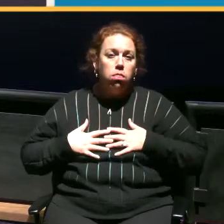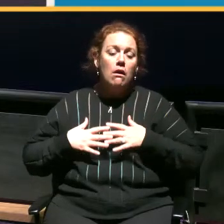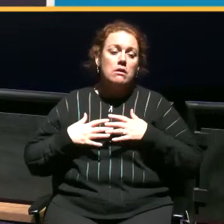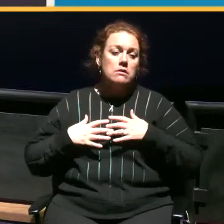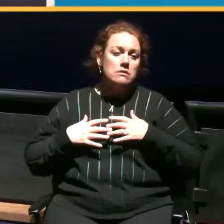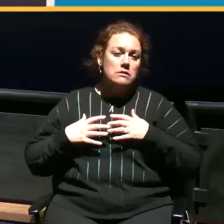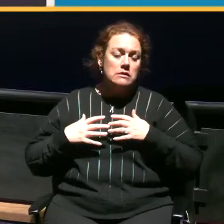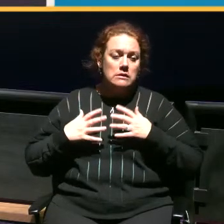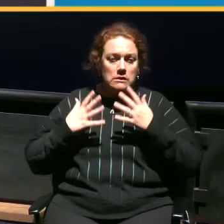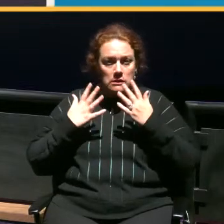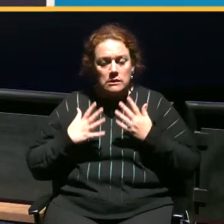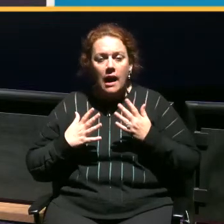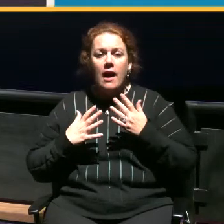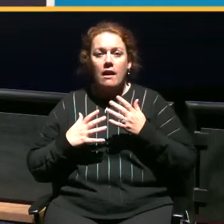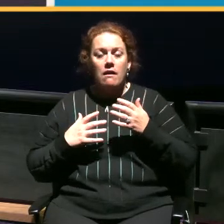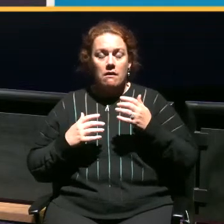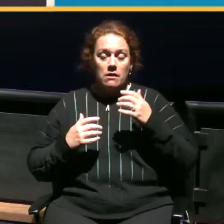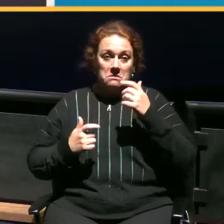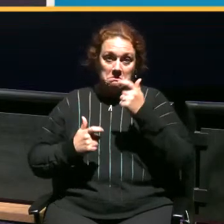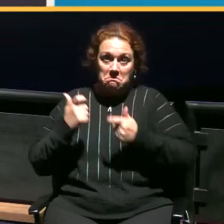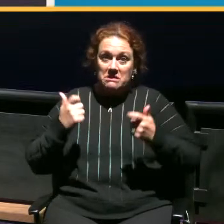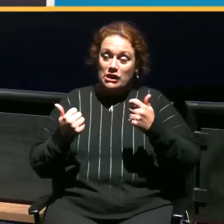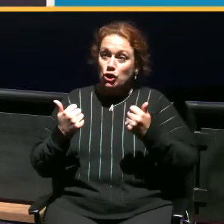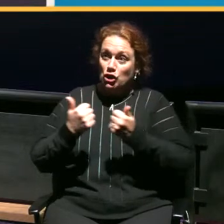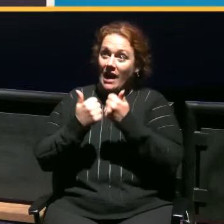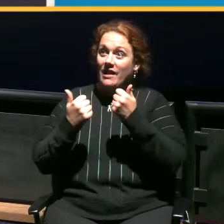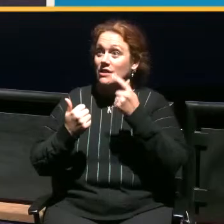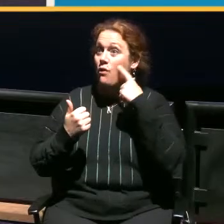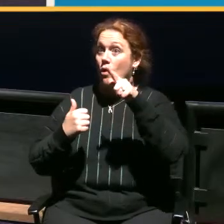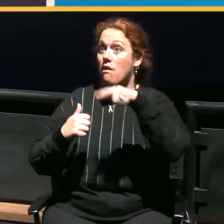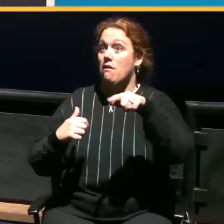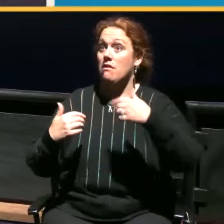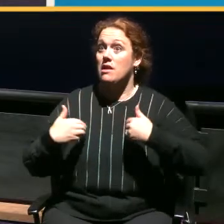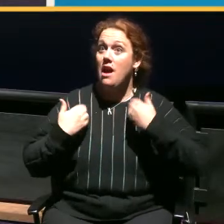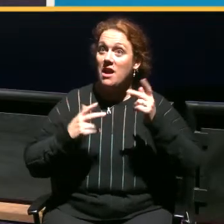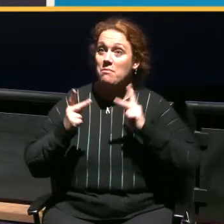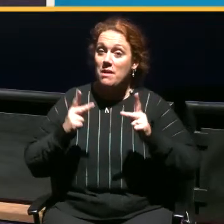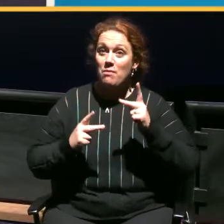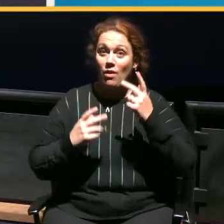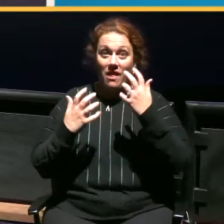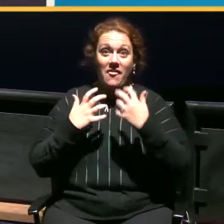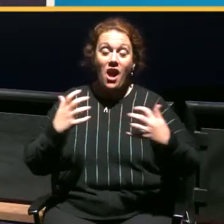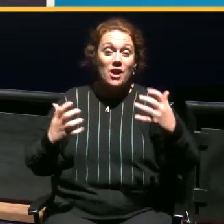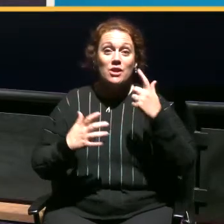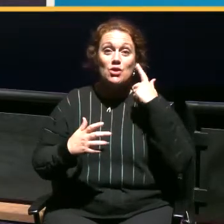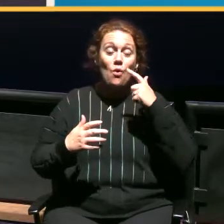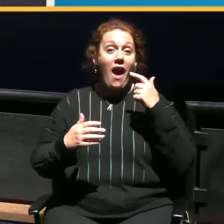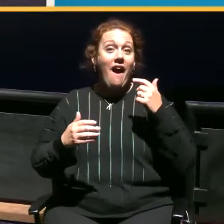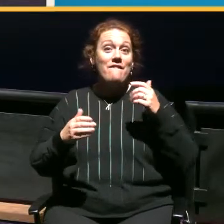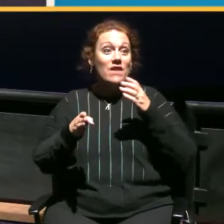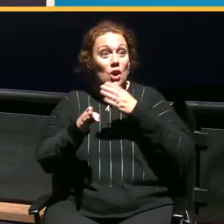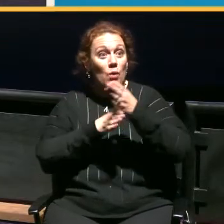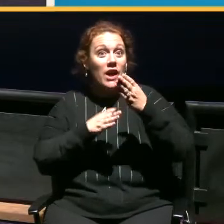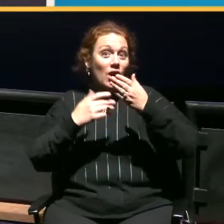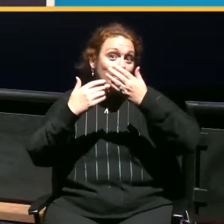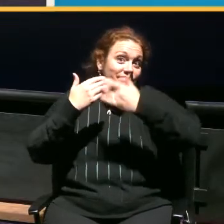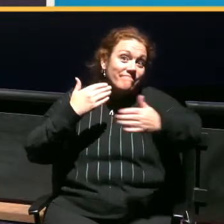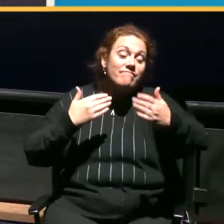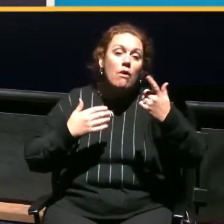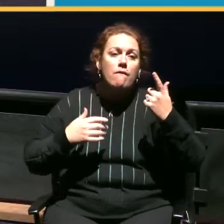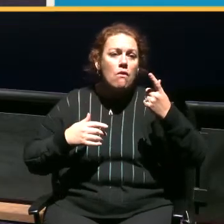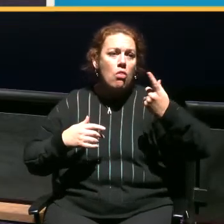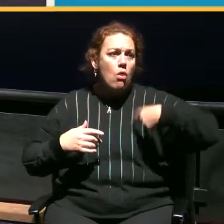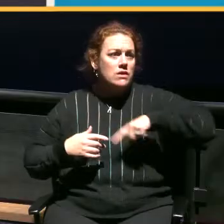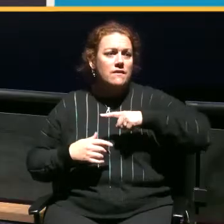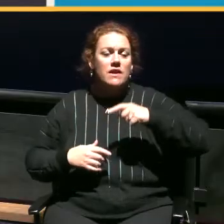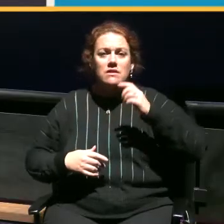really big challenge for the young people in the audience who are facing their careers ahead of them, or even for those of us who face challenges